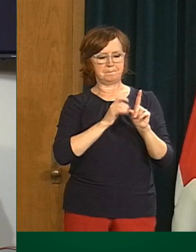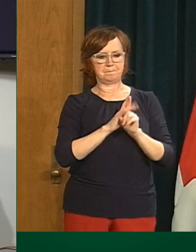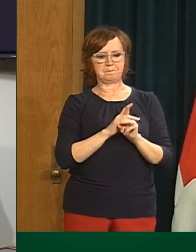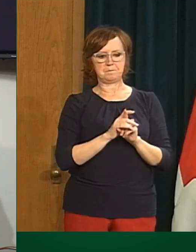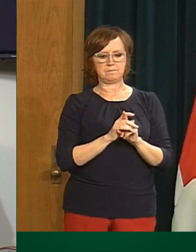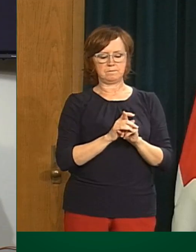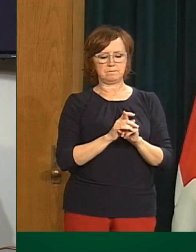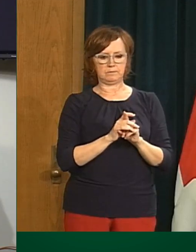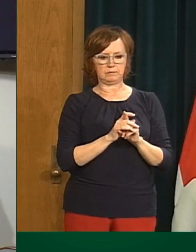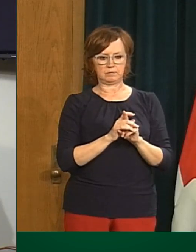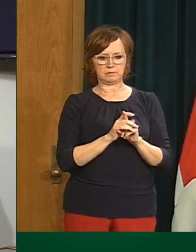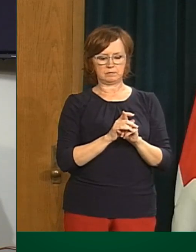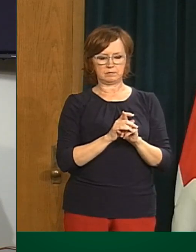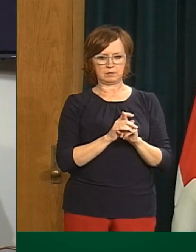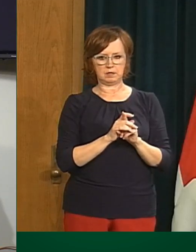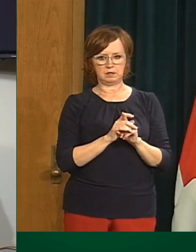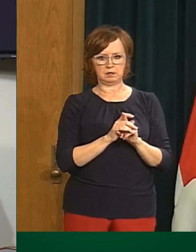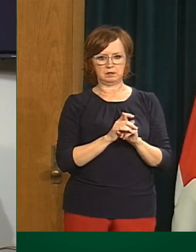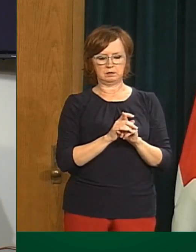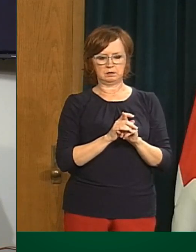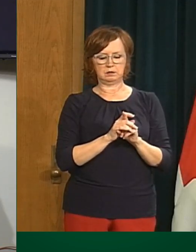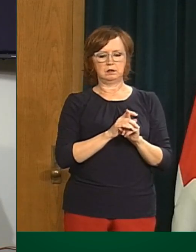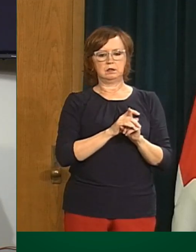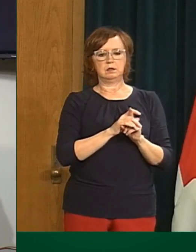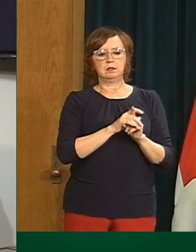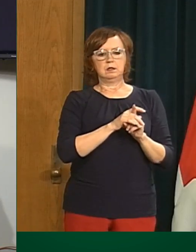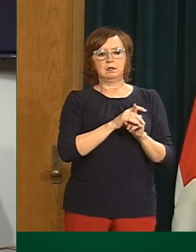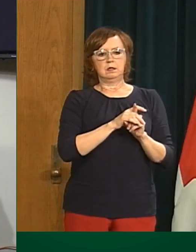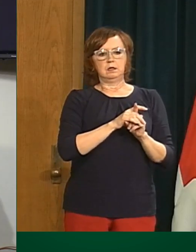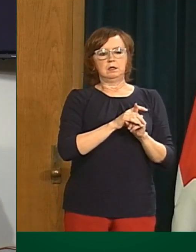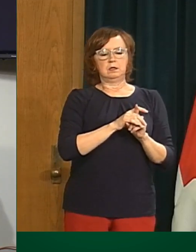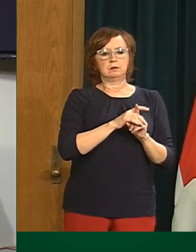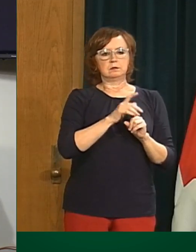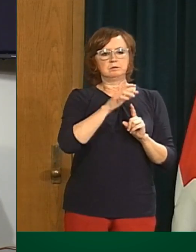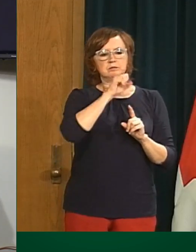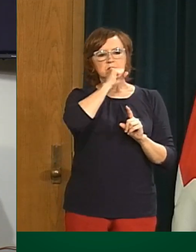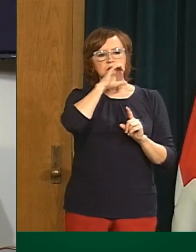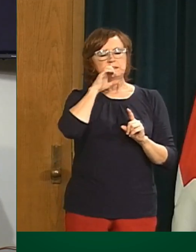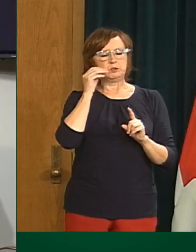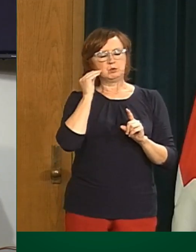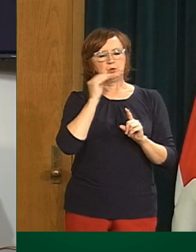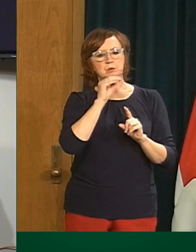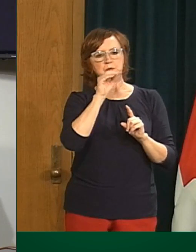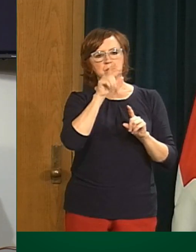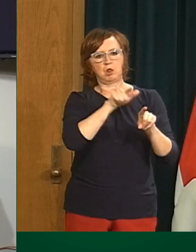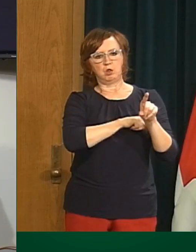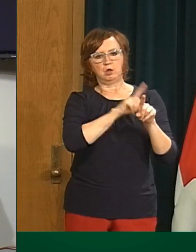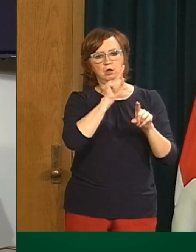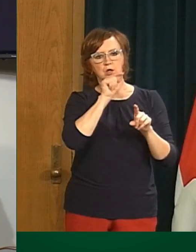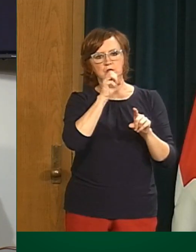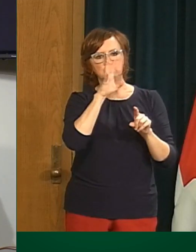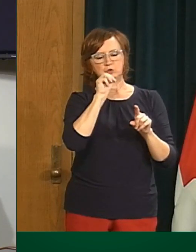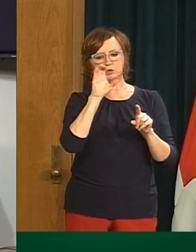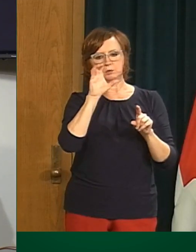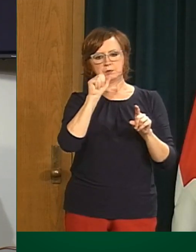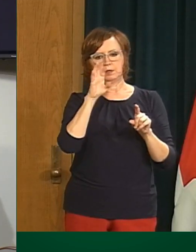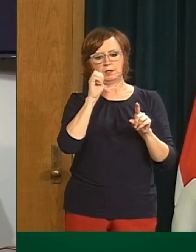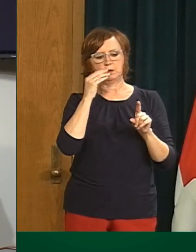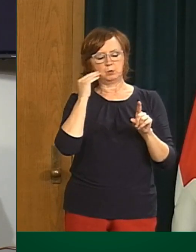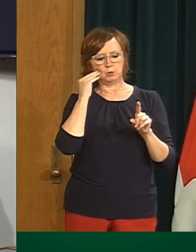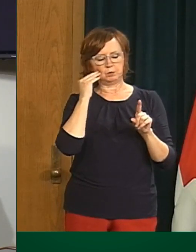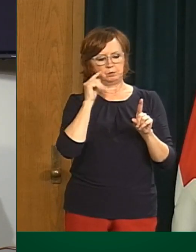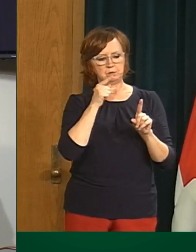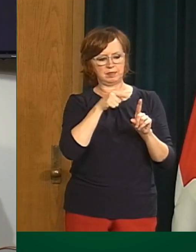we had a long-term care link. So that was there was an intensive local